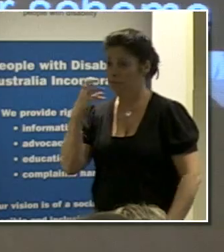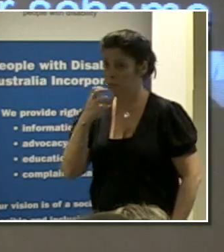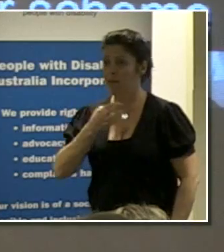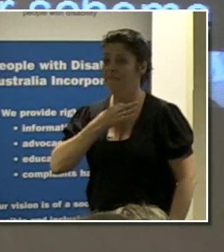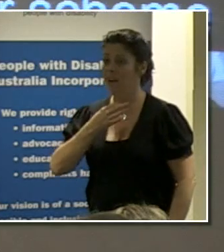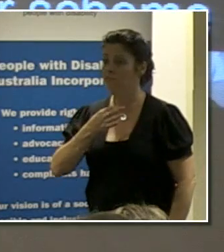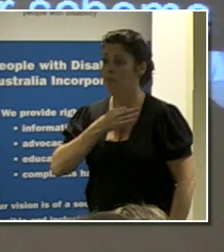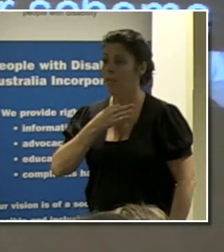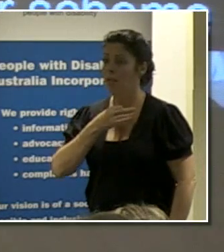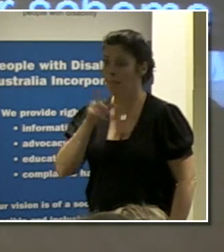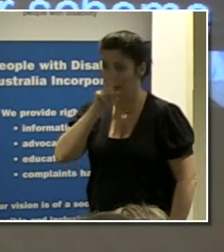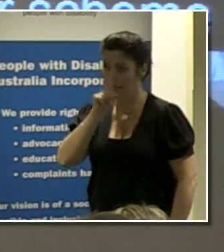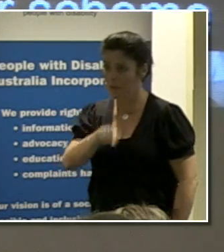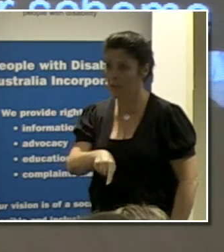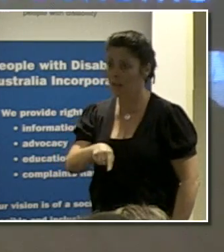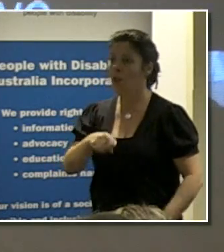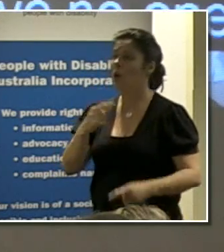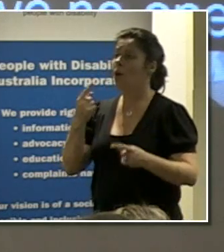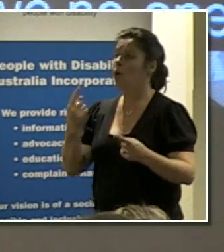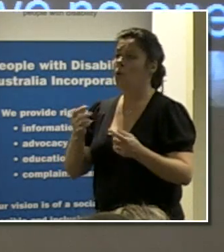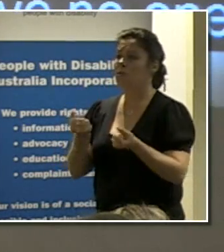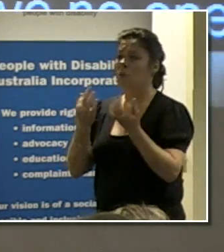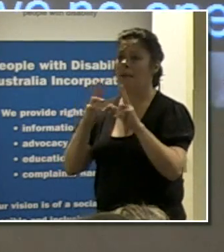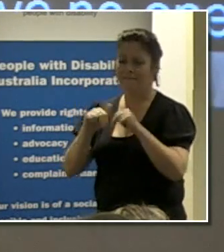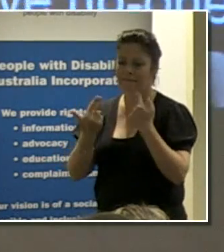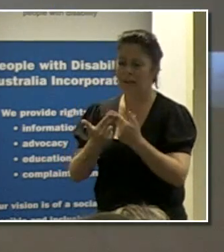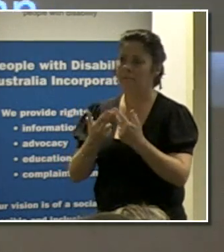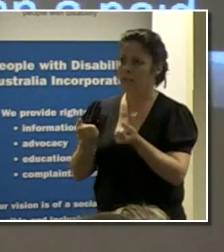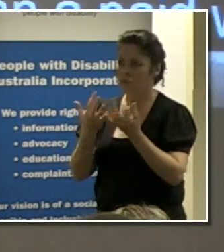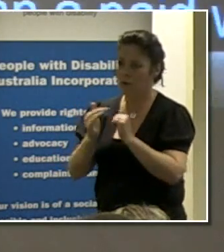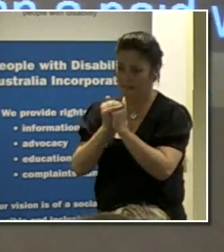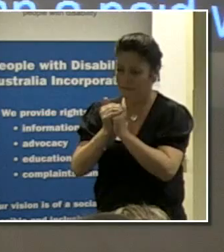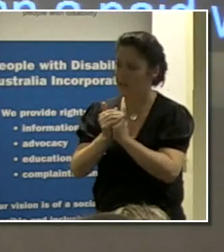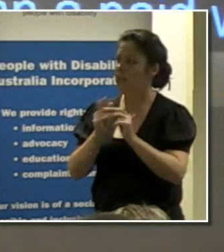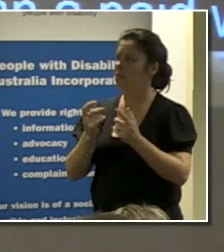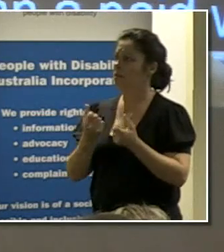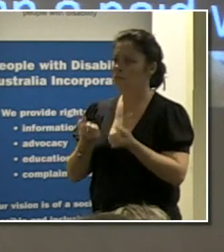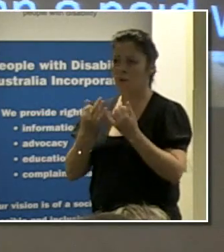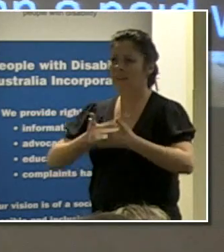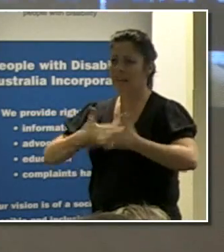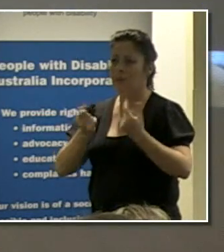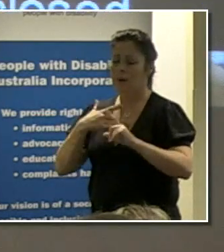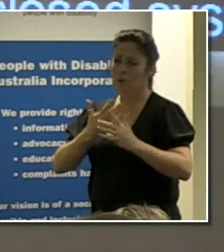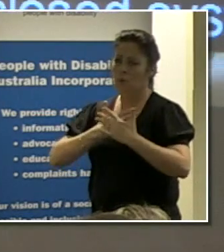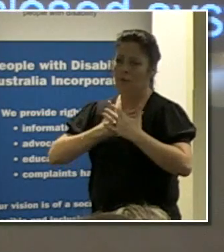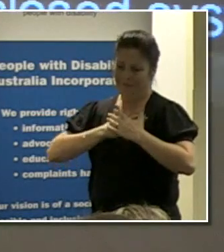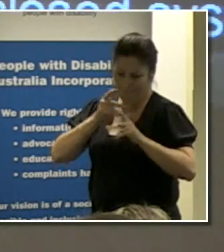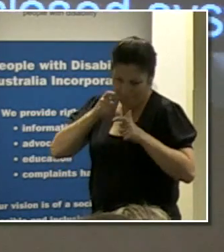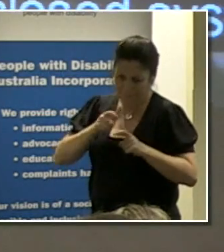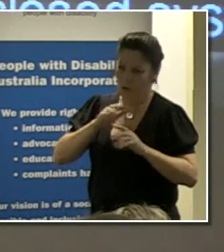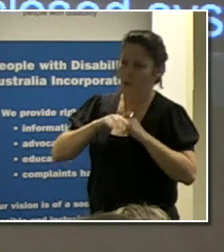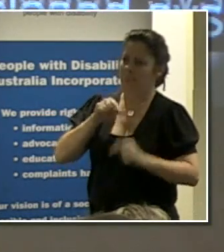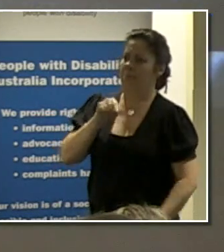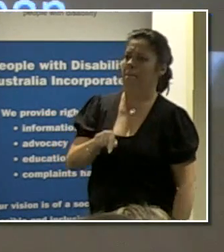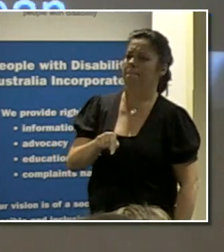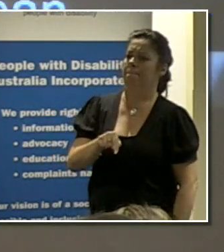have no one in their life other than a paid worker, and they're closed system. And it doesn't mean just an institution. It can